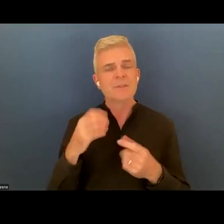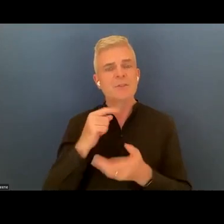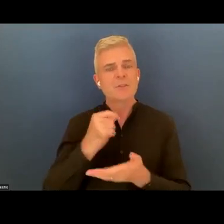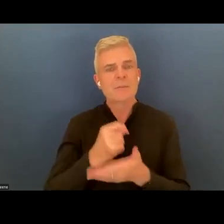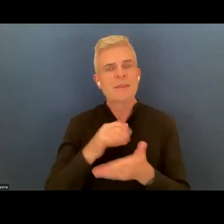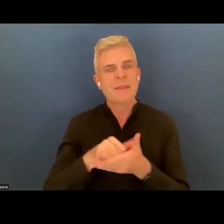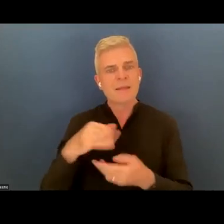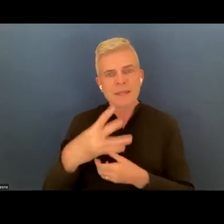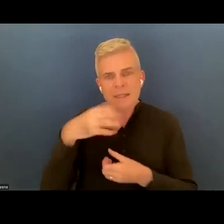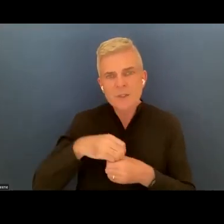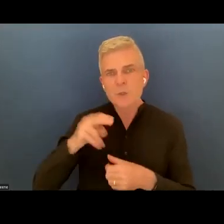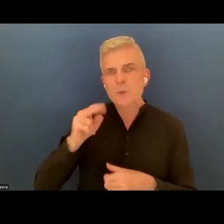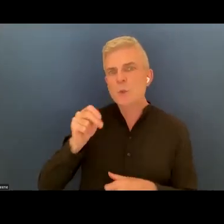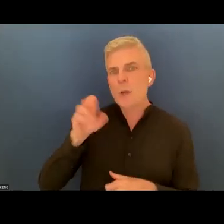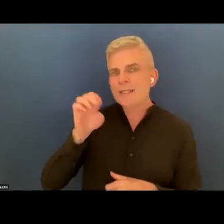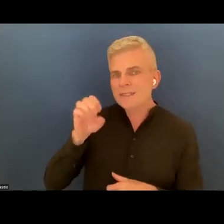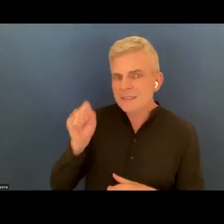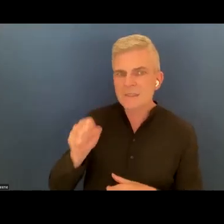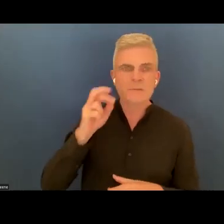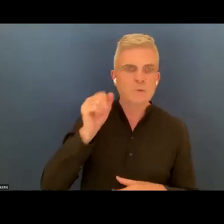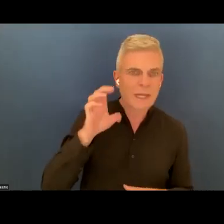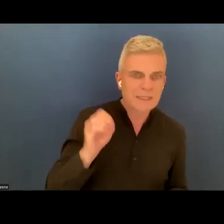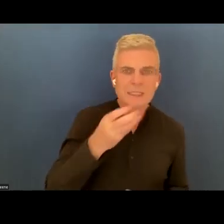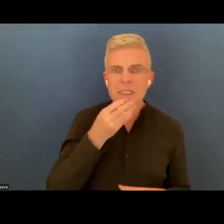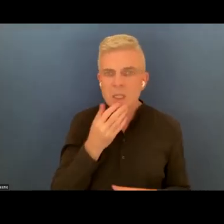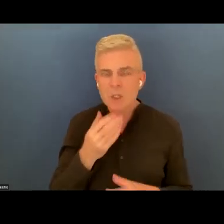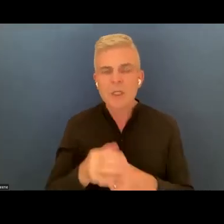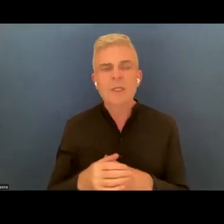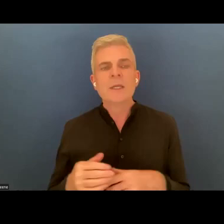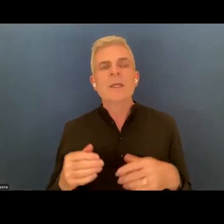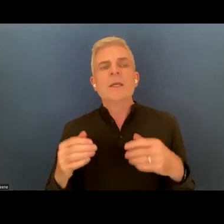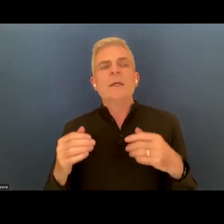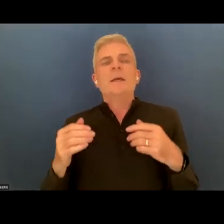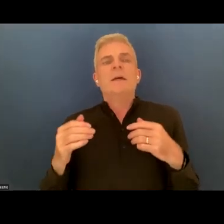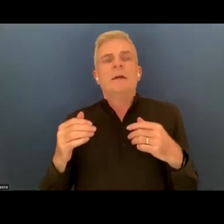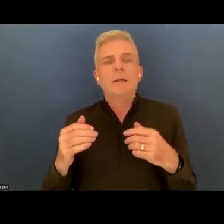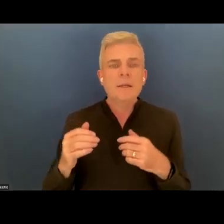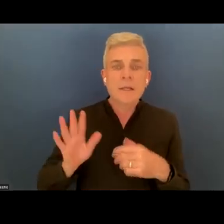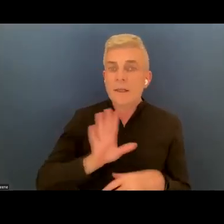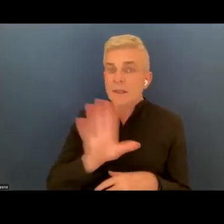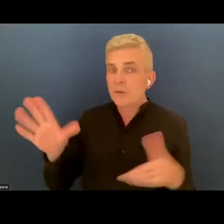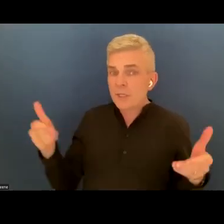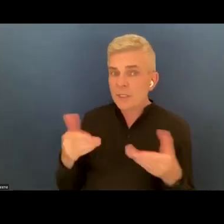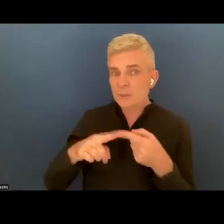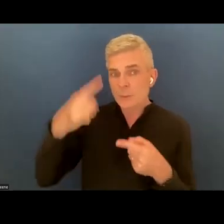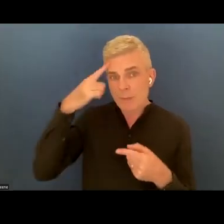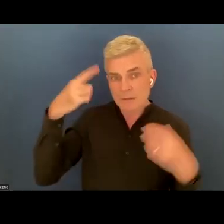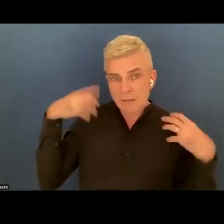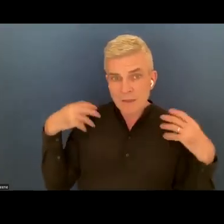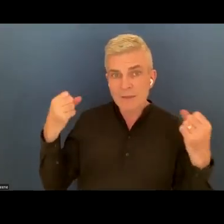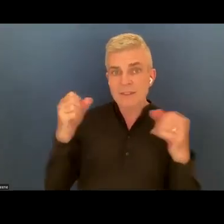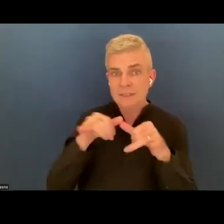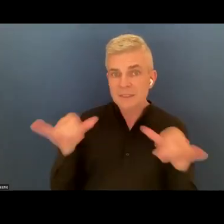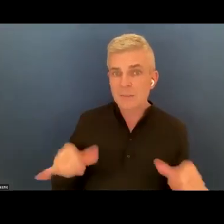it more likely that for men of color in particular, their introduction to the mental health system is far too often in the back of a police car or an